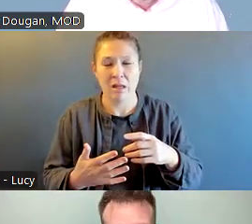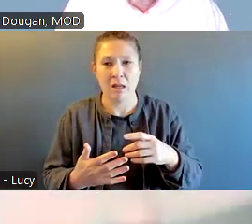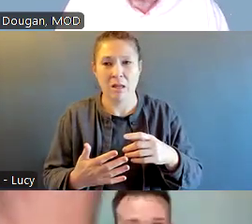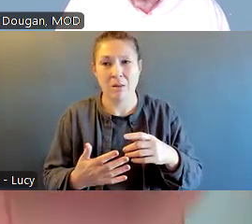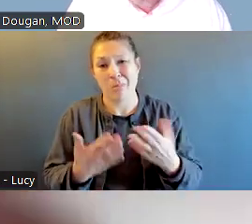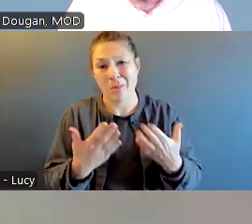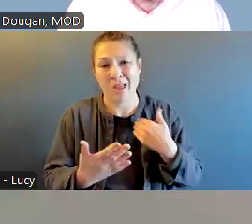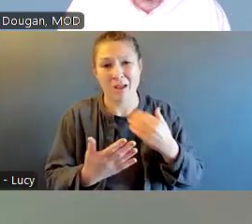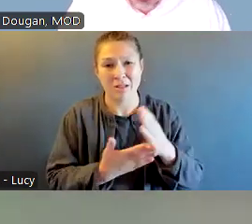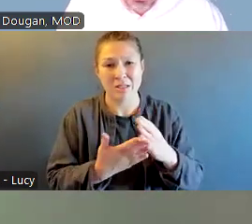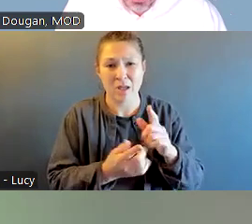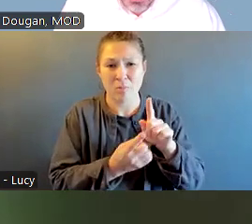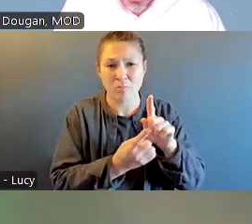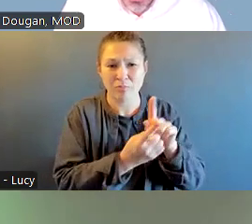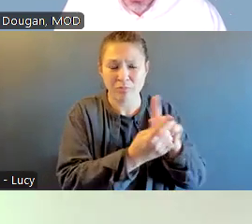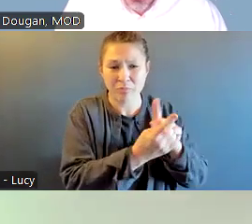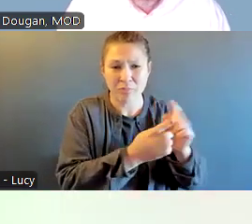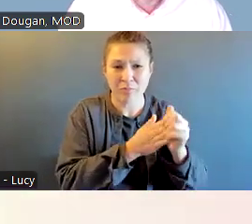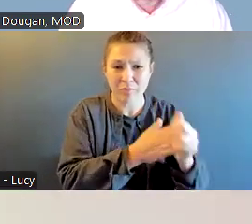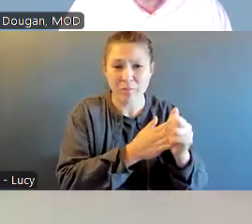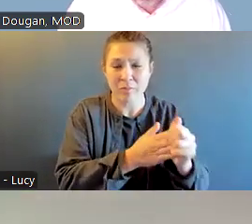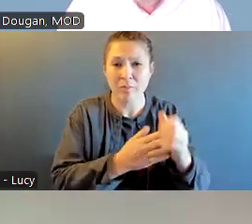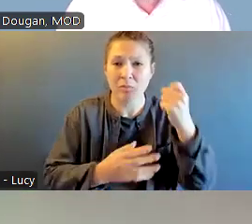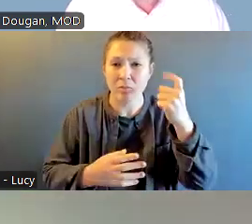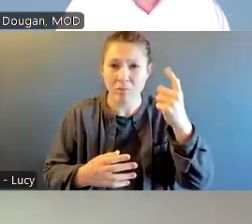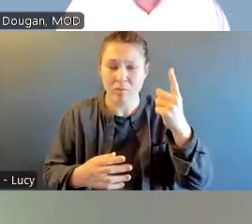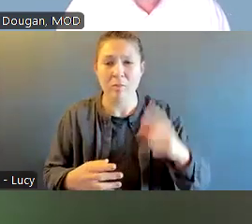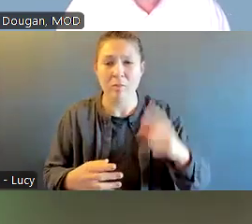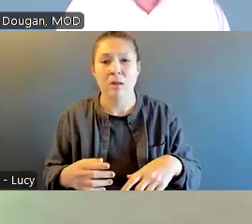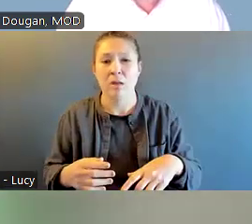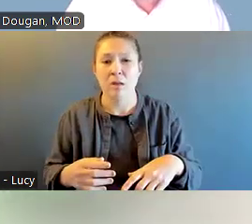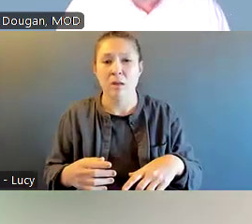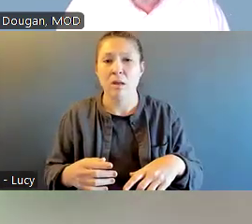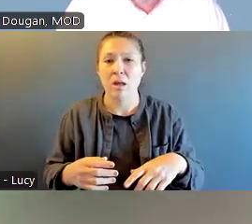on how our advice can influence policies and systems at a higher level.